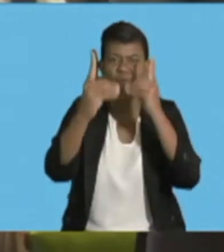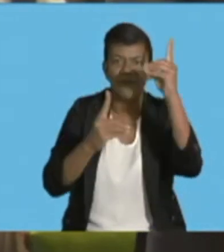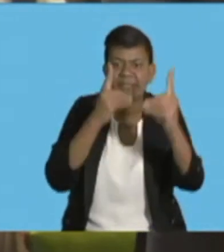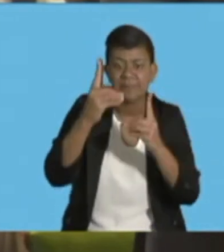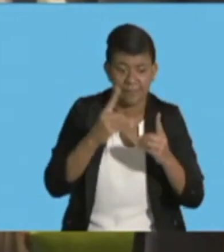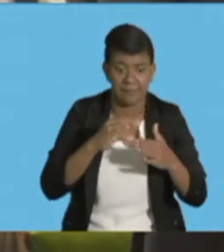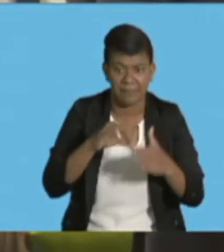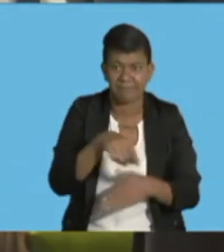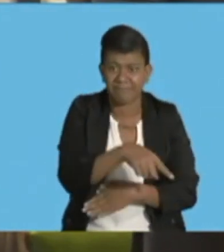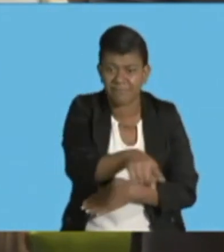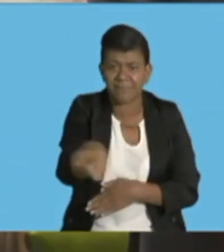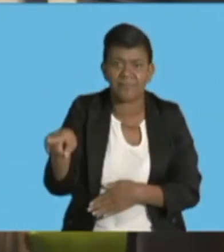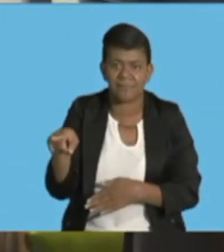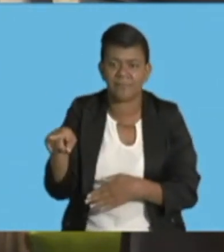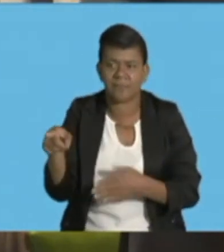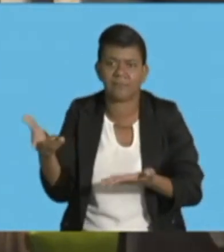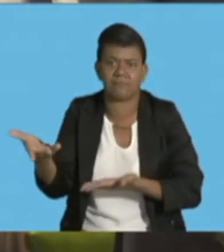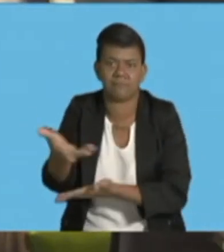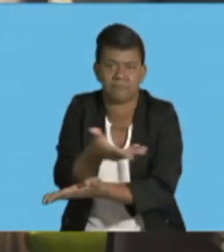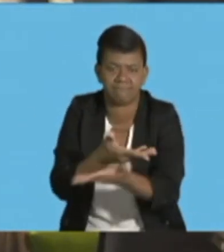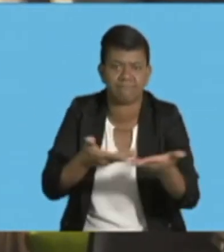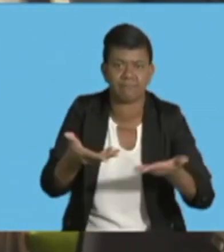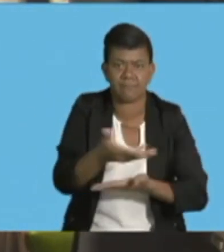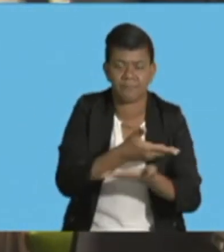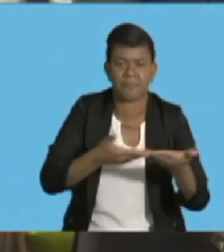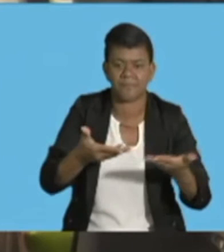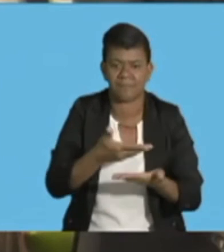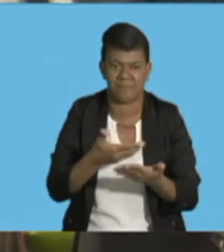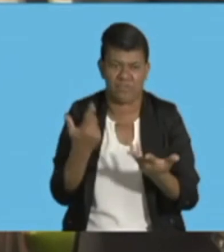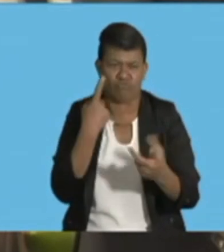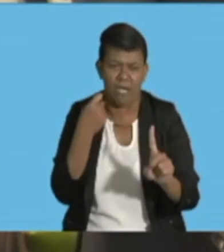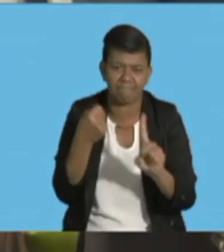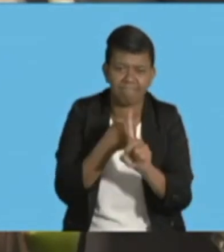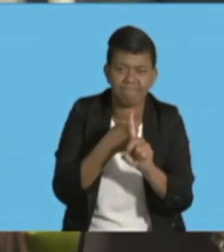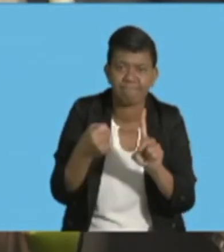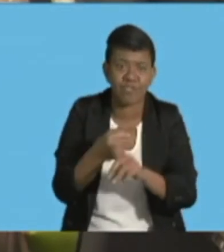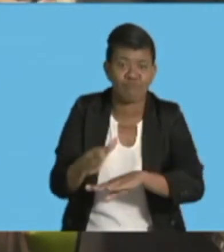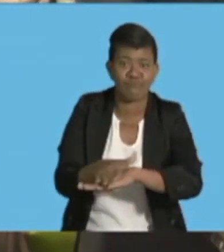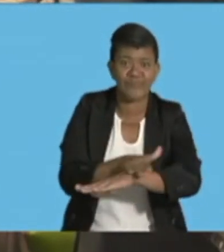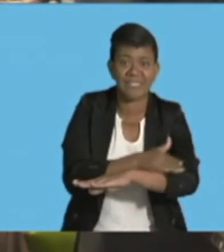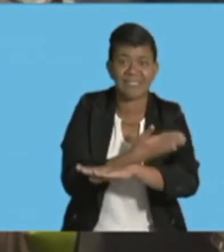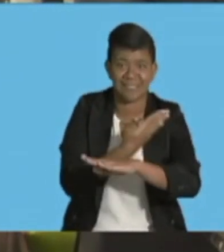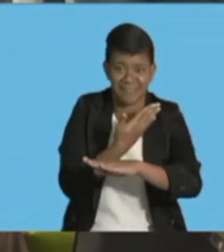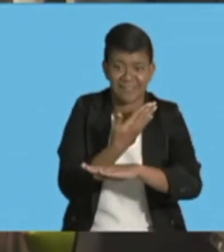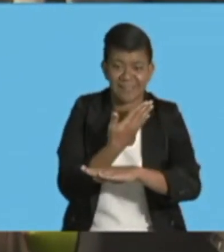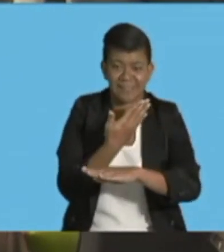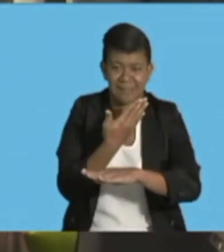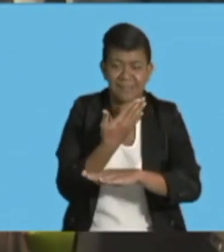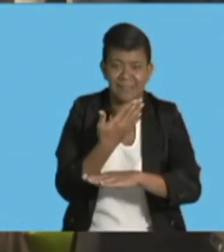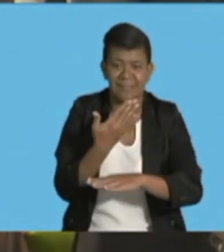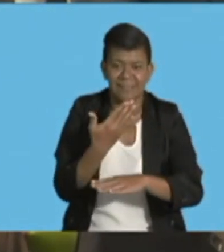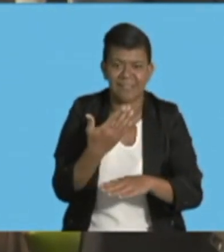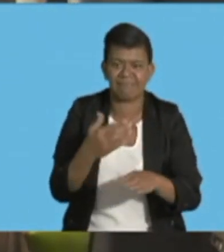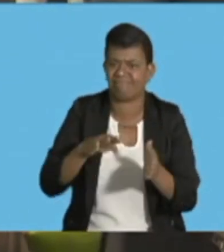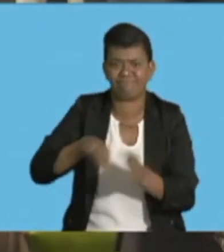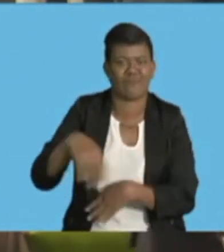Small Island Developing States, or PSIDS, call for high greenhouse emitters to urgently take transformative action to decarbonize